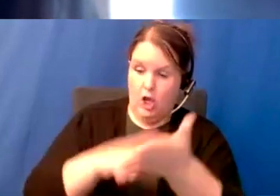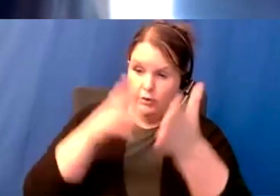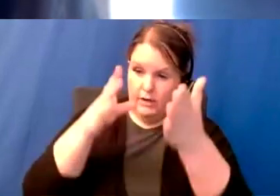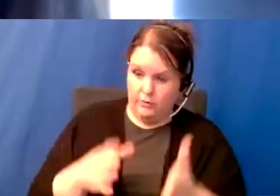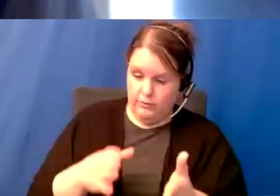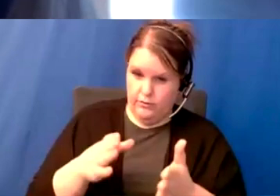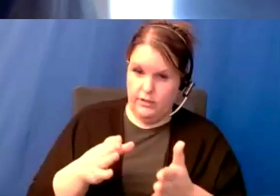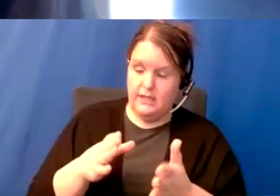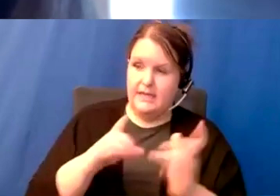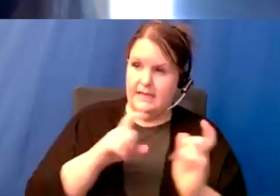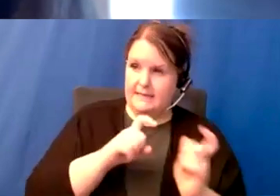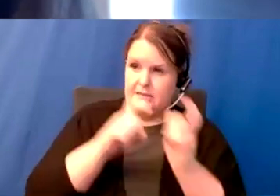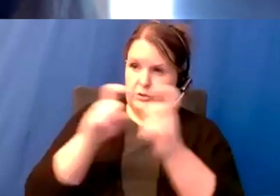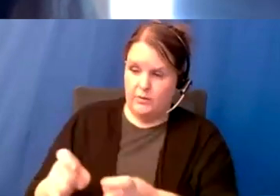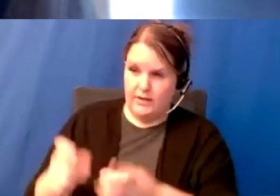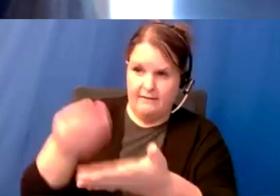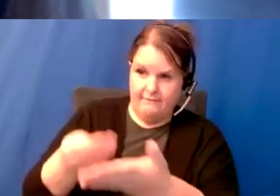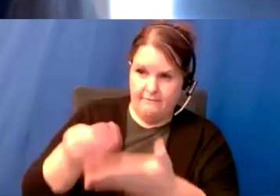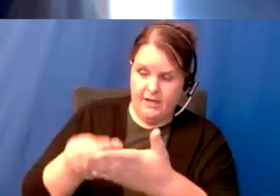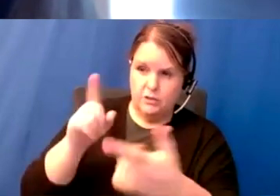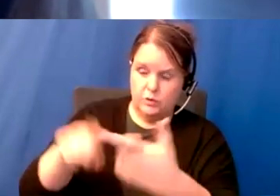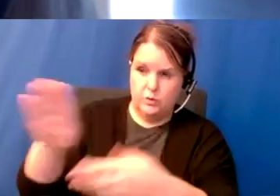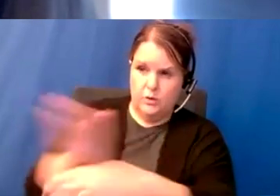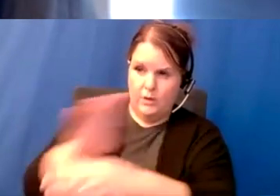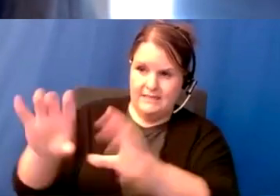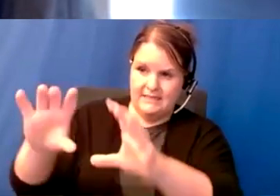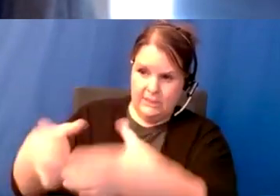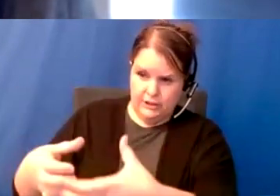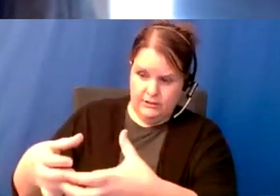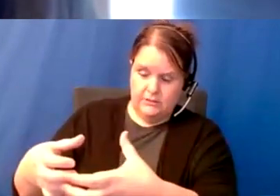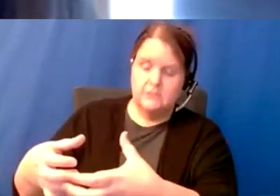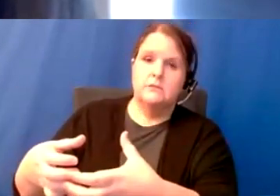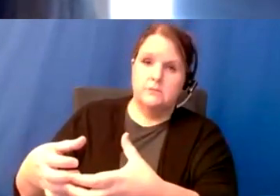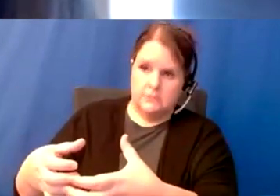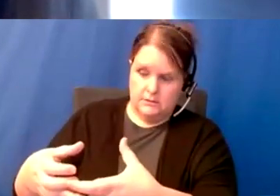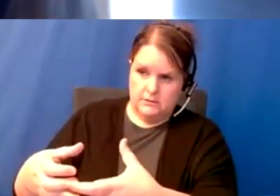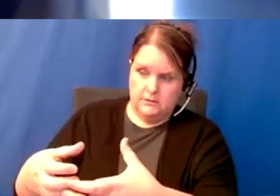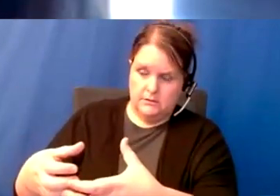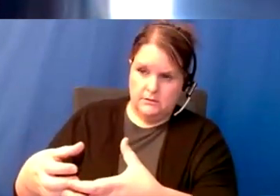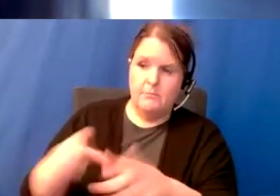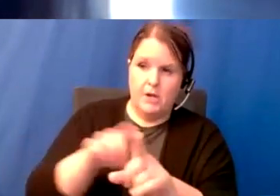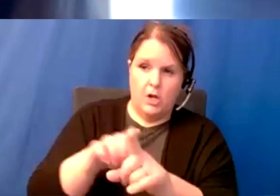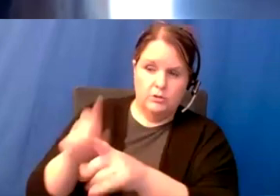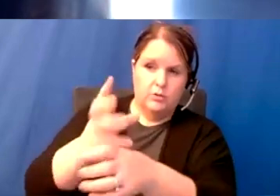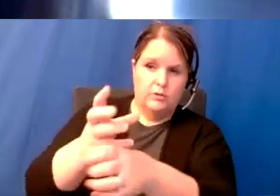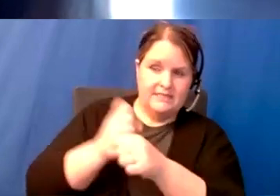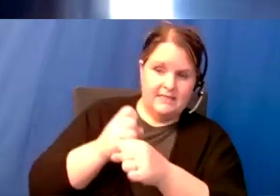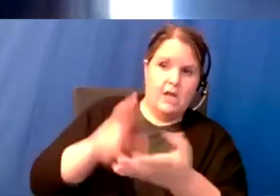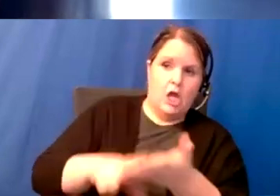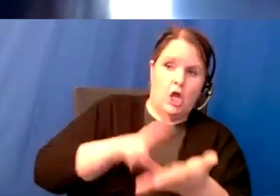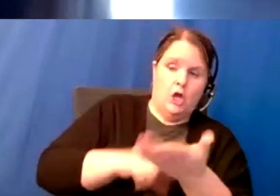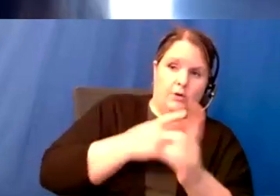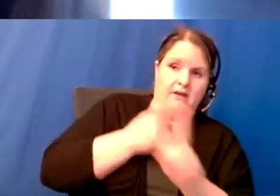is donating funds to an organization, and then they're also receiving a contract from